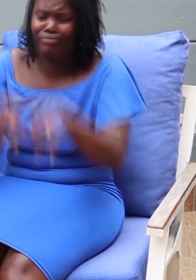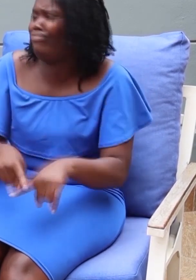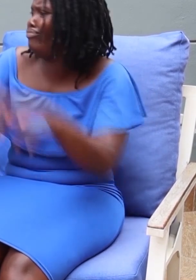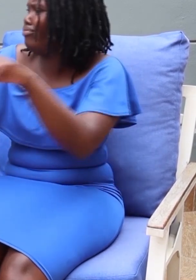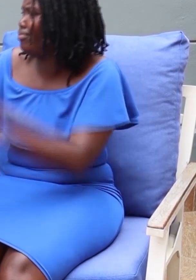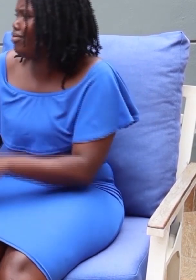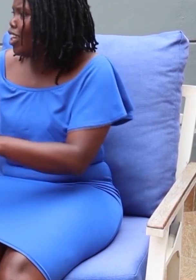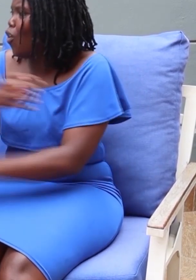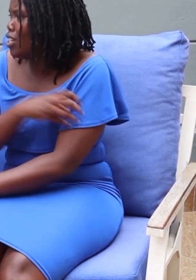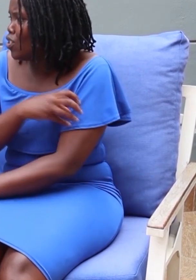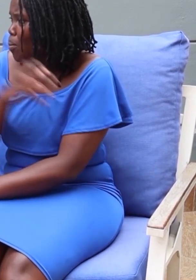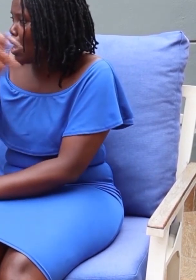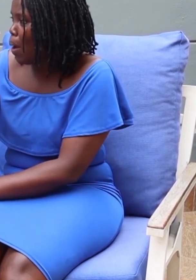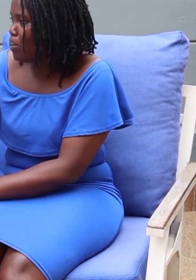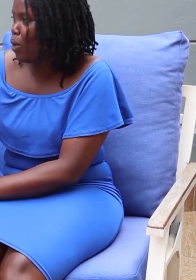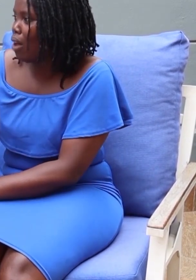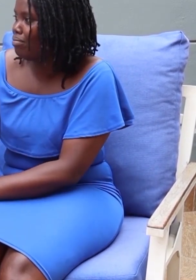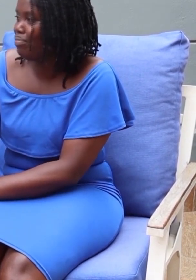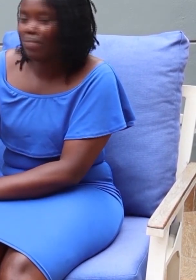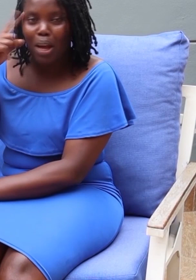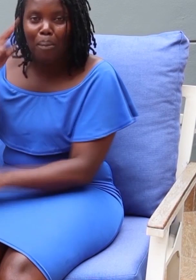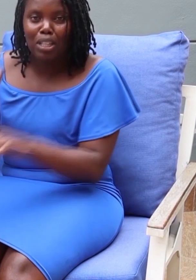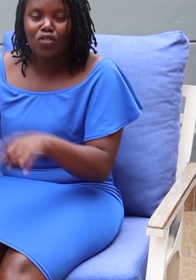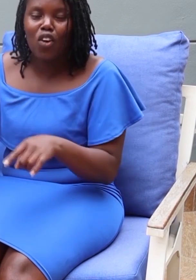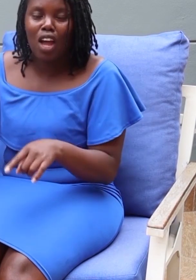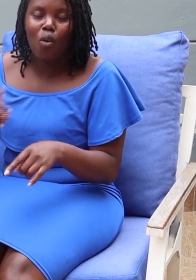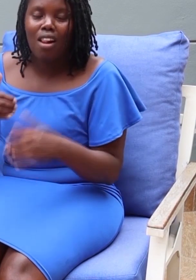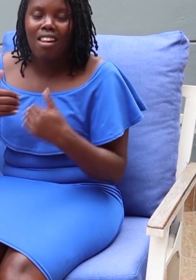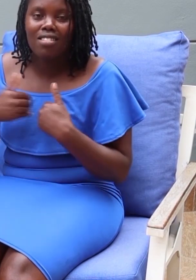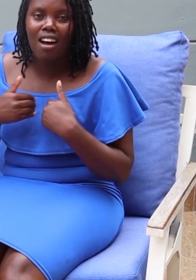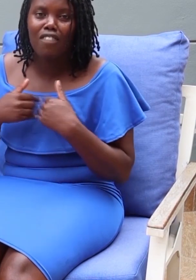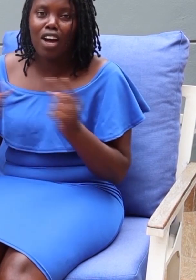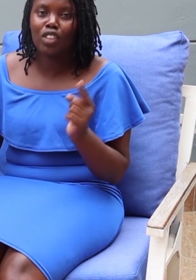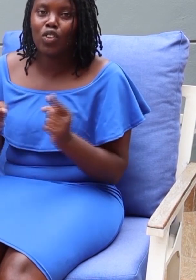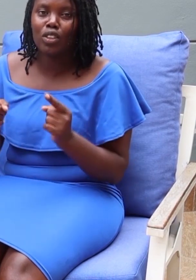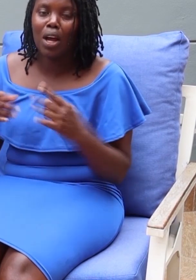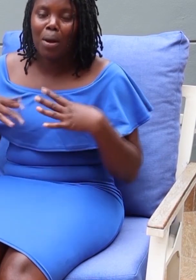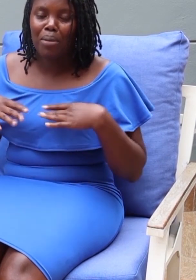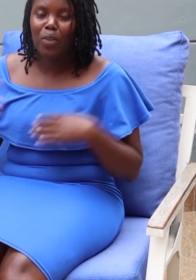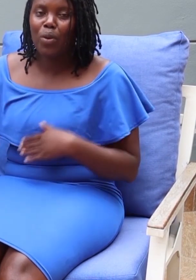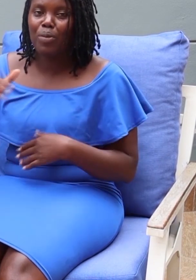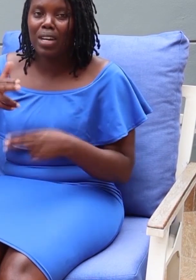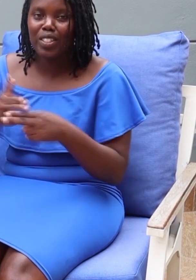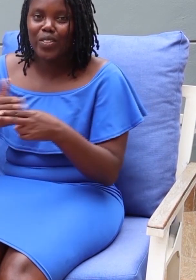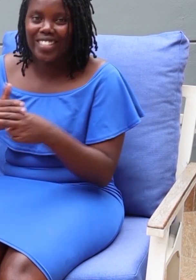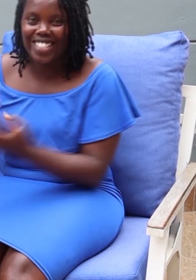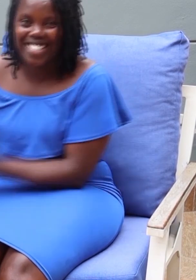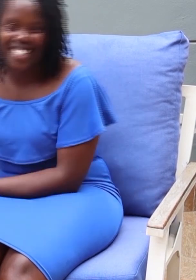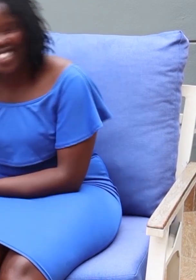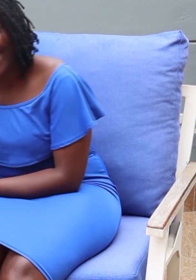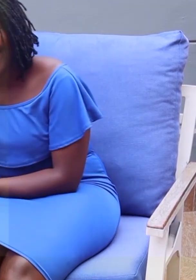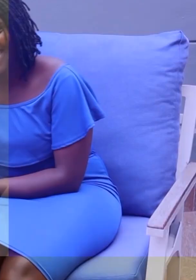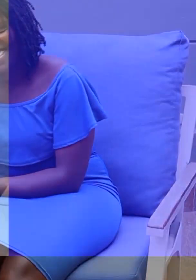on themselves and not to depend on other people. That's why we make sure that we empower them. Let's have a short break, but we'll be back